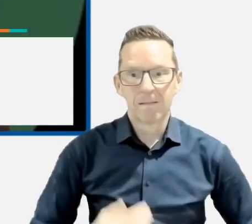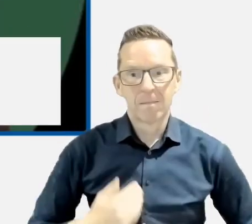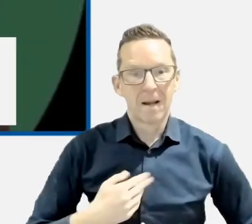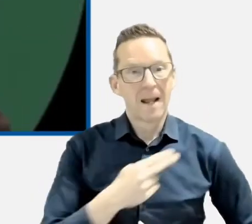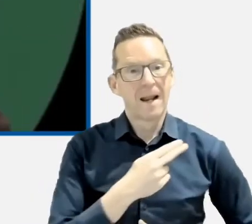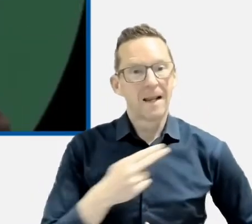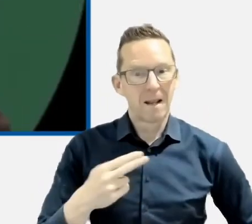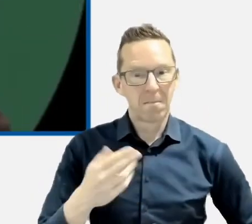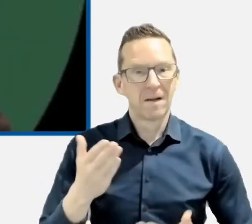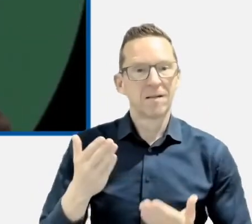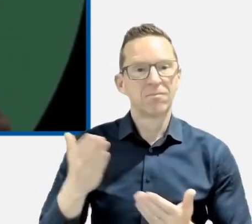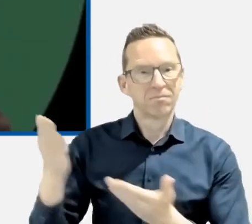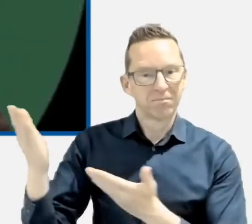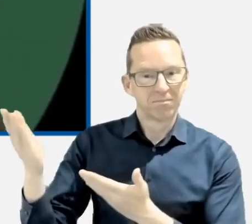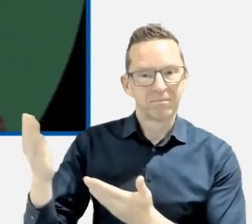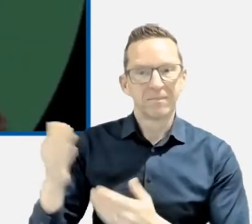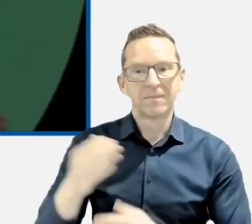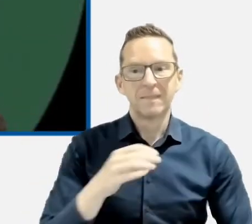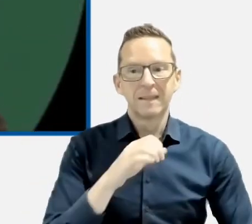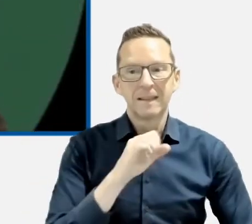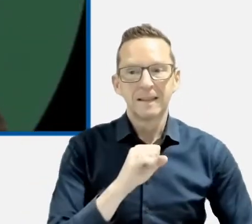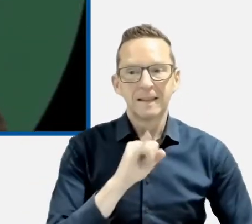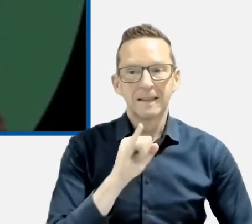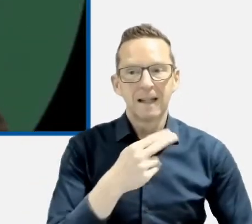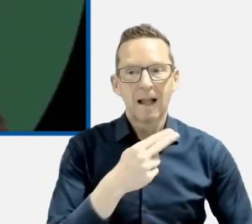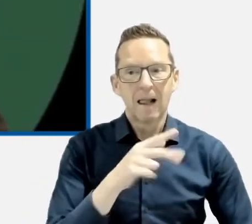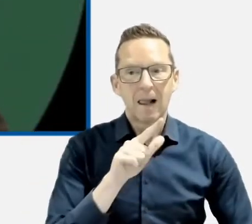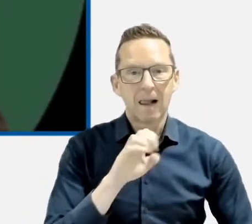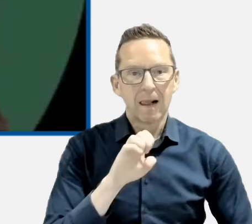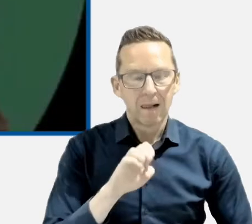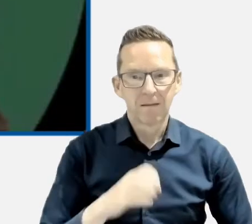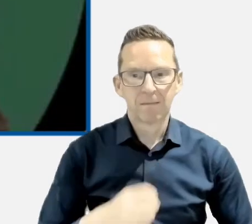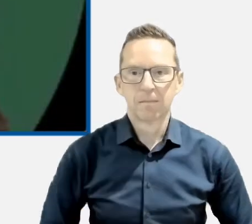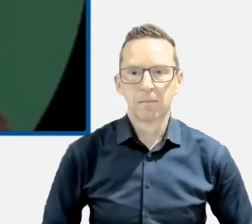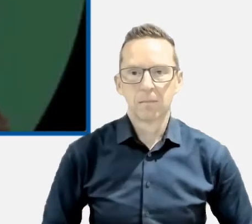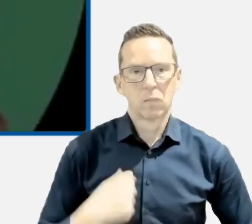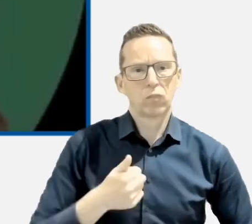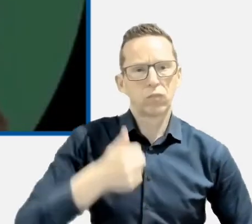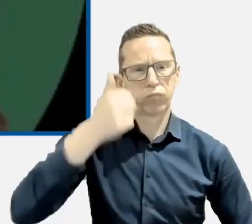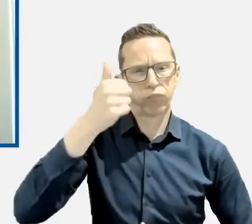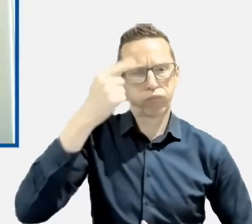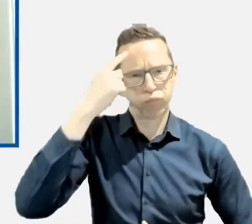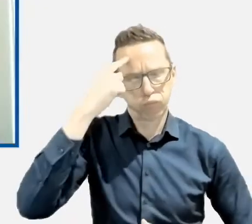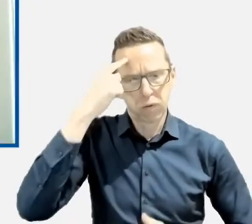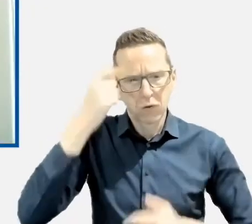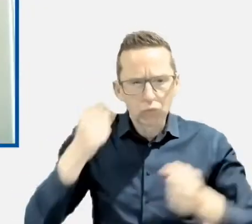Strategy and Sustainability at the National Disaster Management Agency in Eswatini.